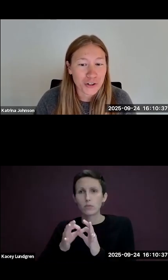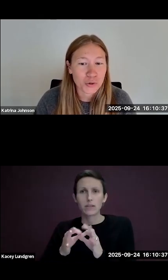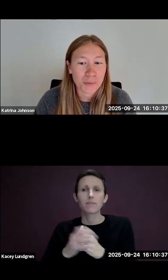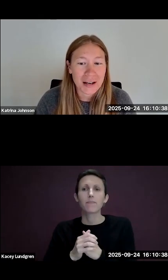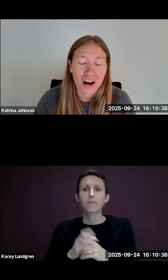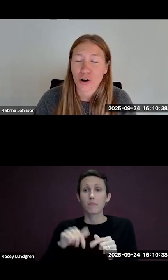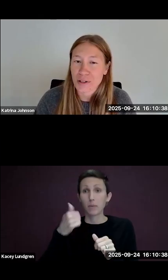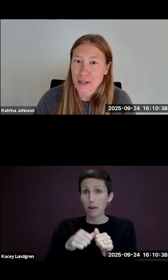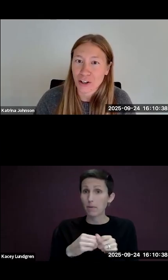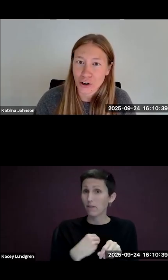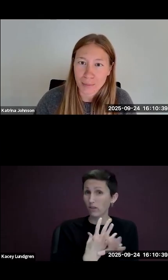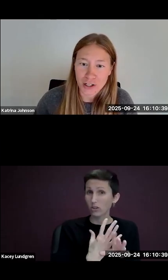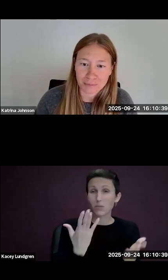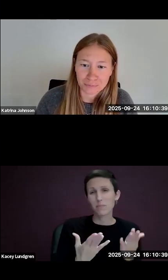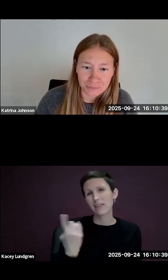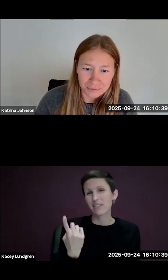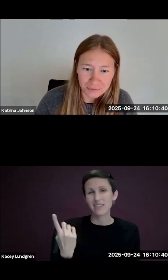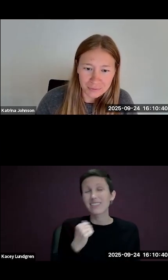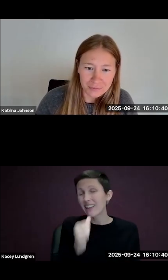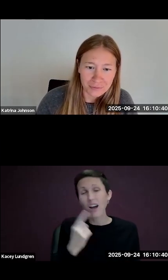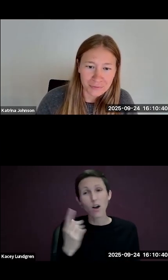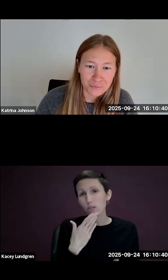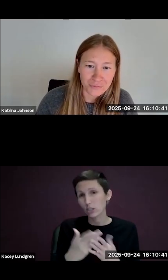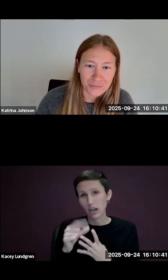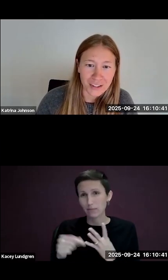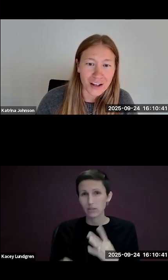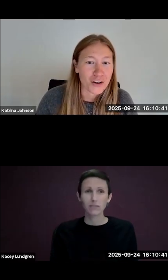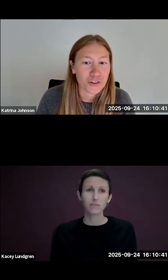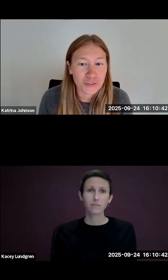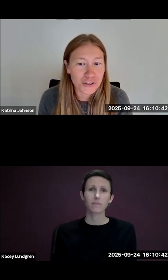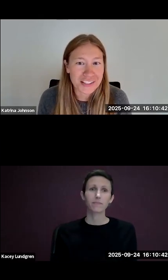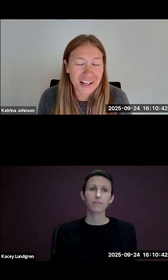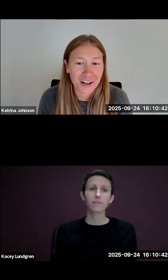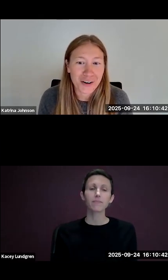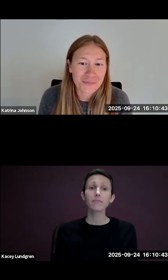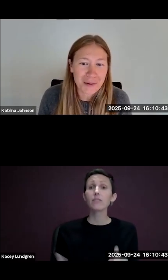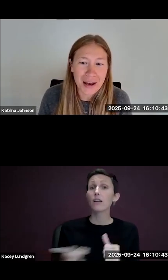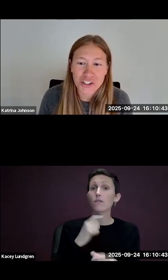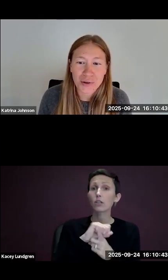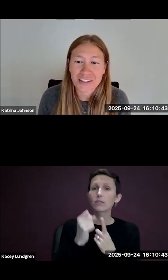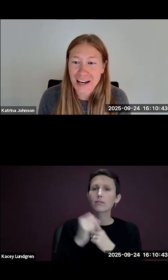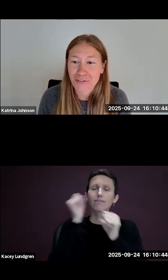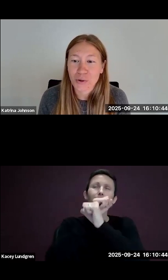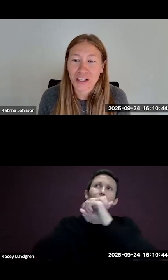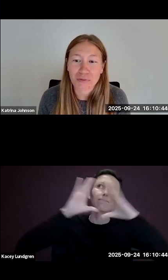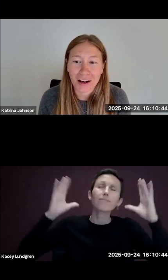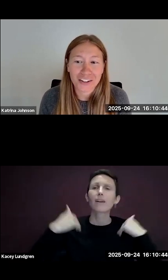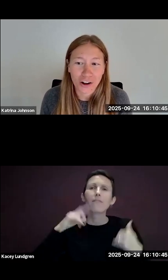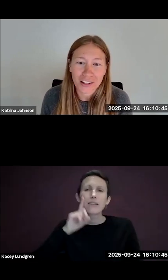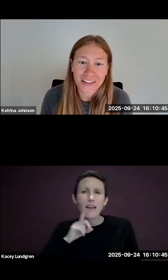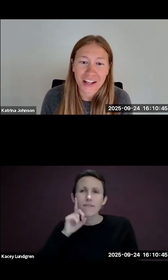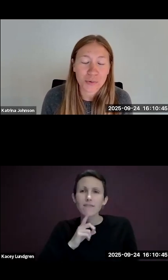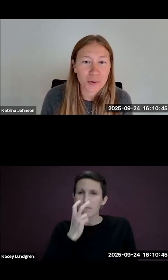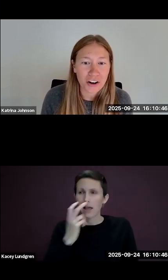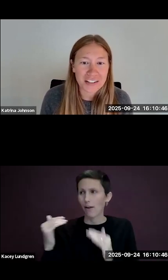However, remember that virtual may not always be a good option. For the first scenario, imagine you have a deaf or